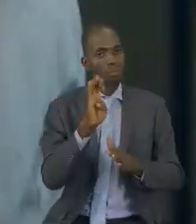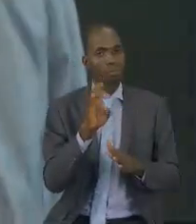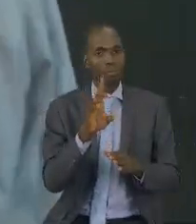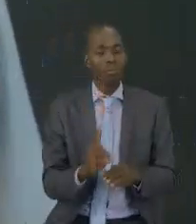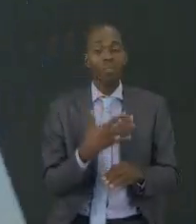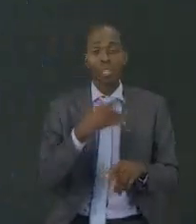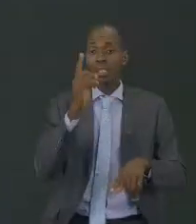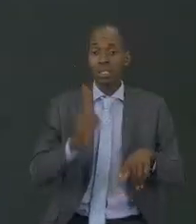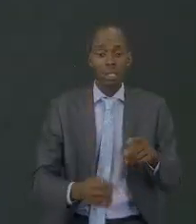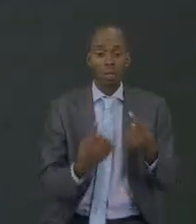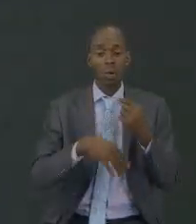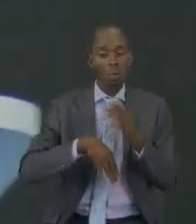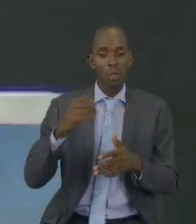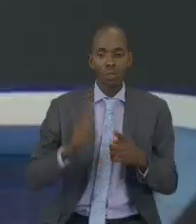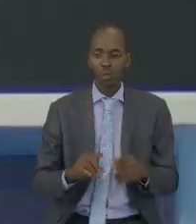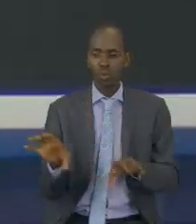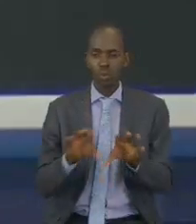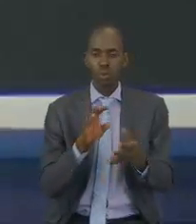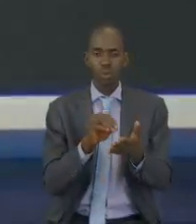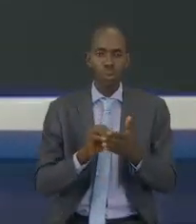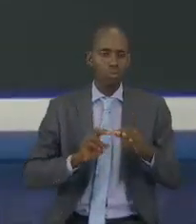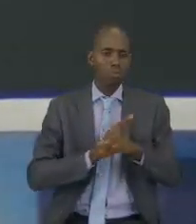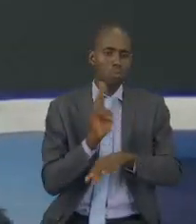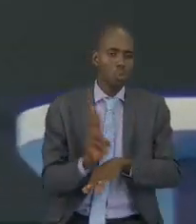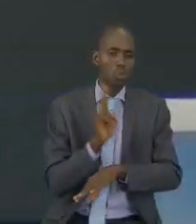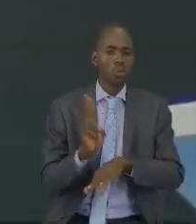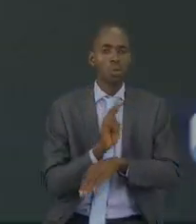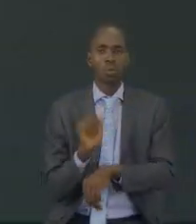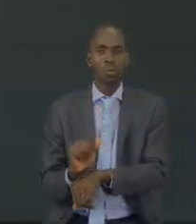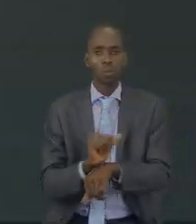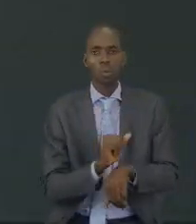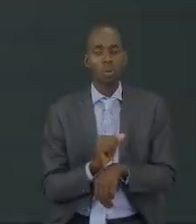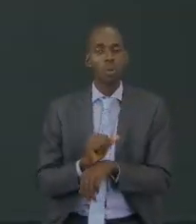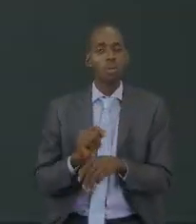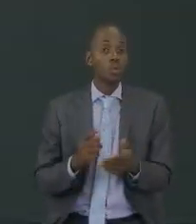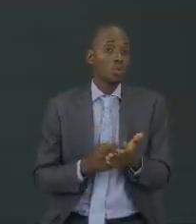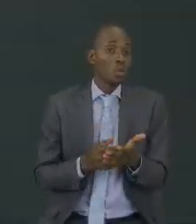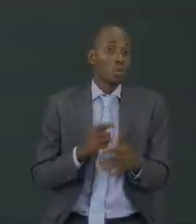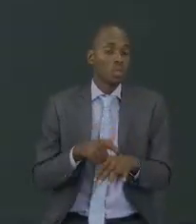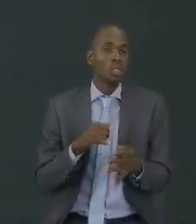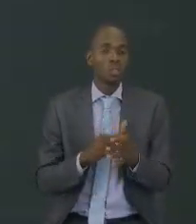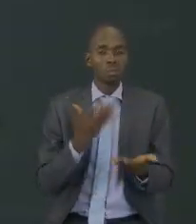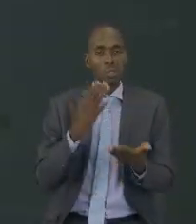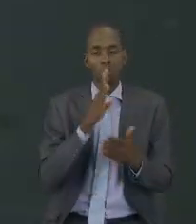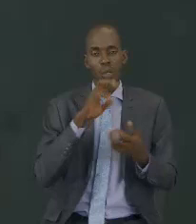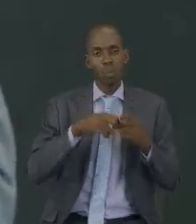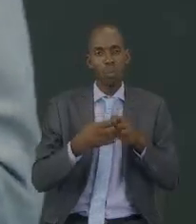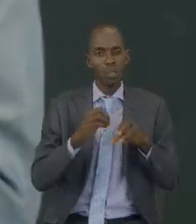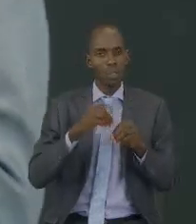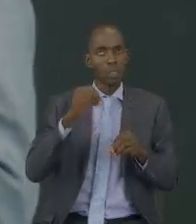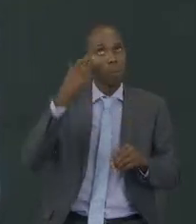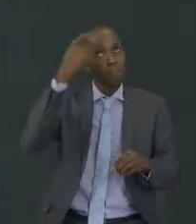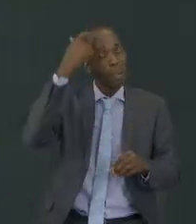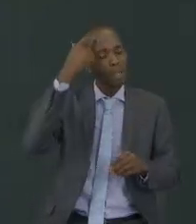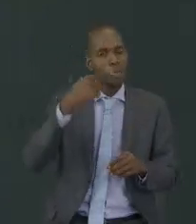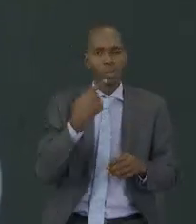the normal activities. Or sometimes it's a problem of the brain. We say